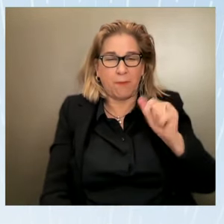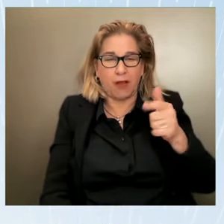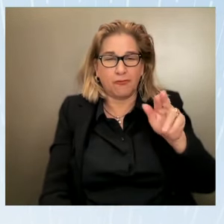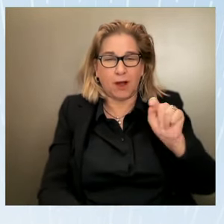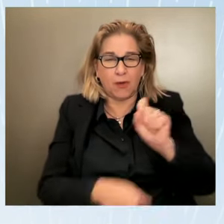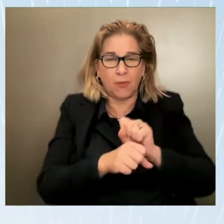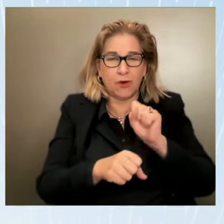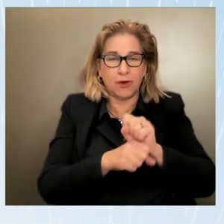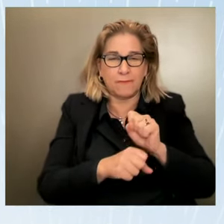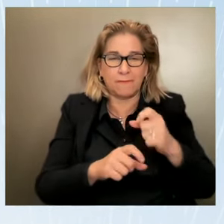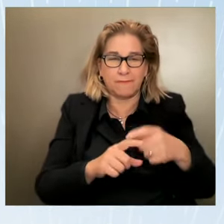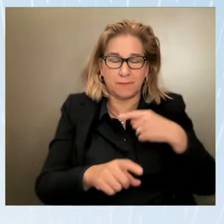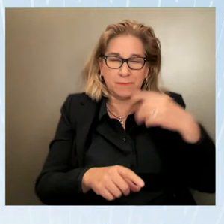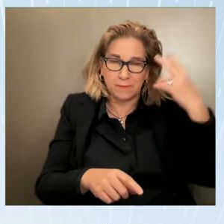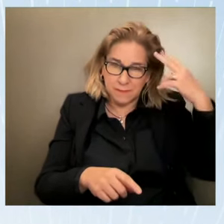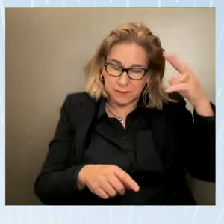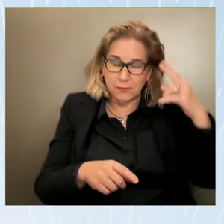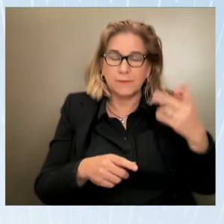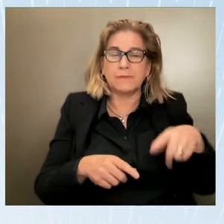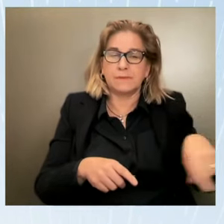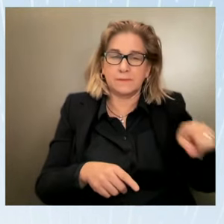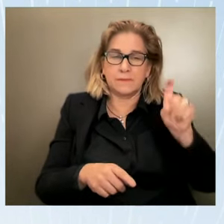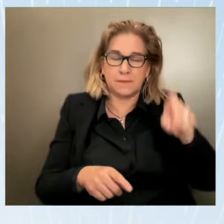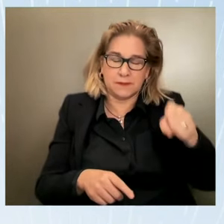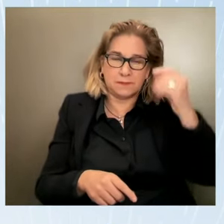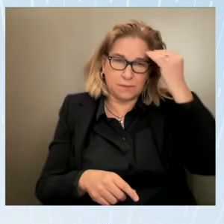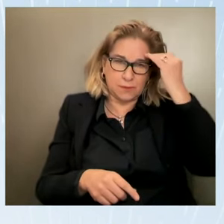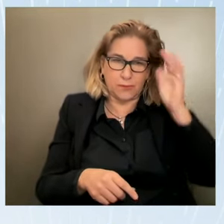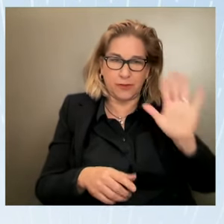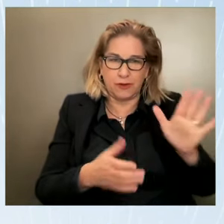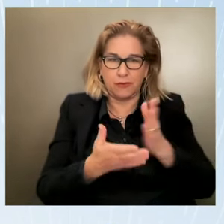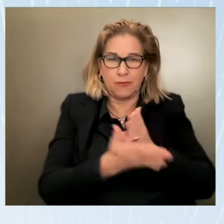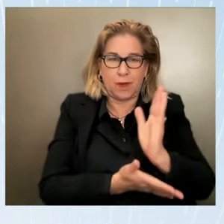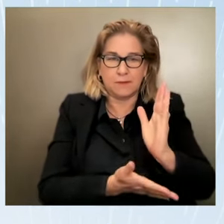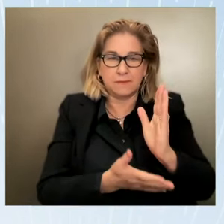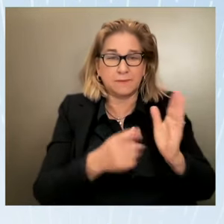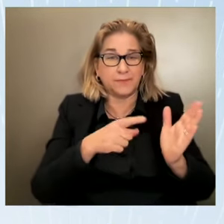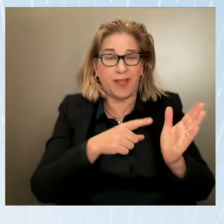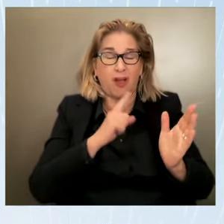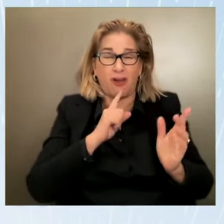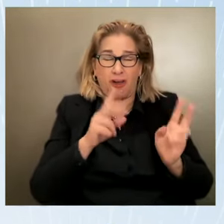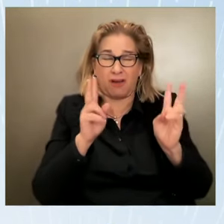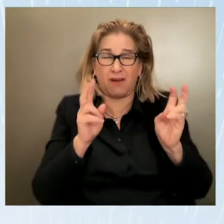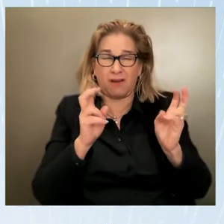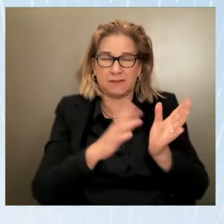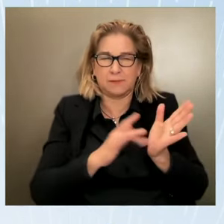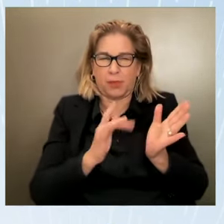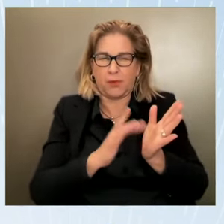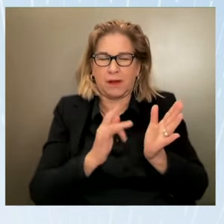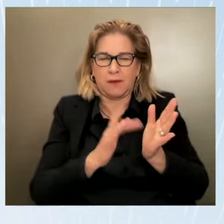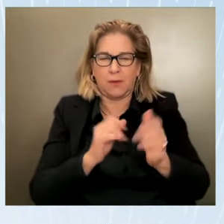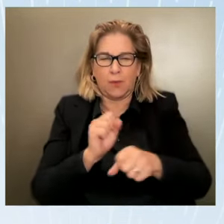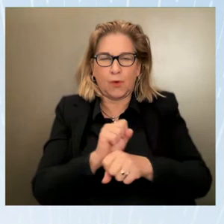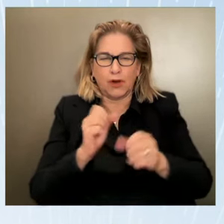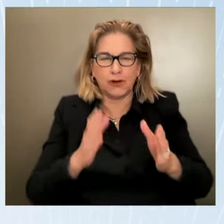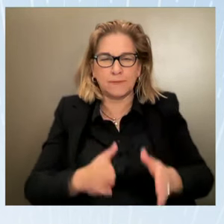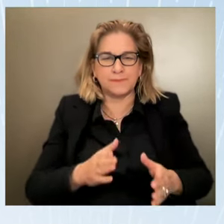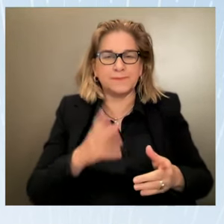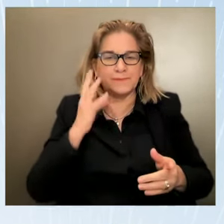They've represented exploited workers in court, setting legal precedents, recovering more than $40 million in unpaid